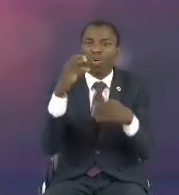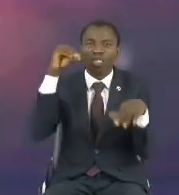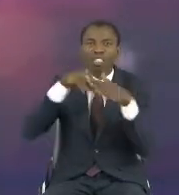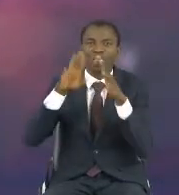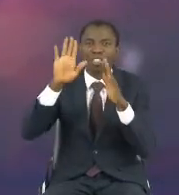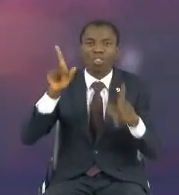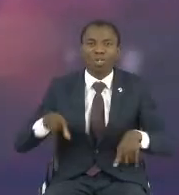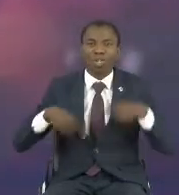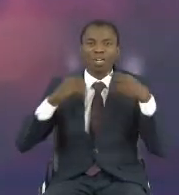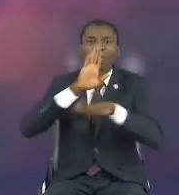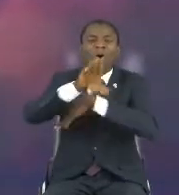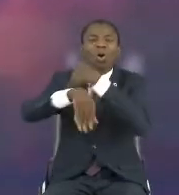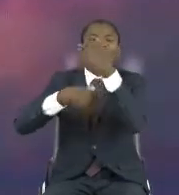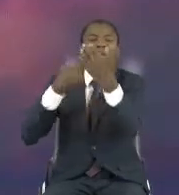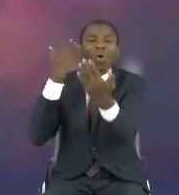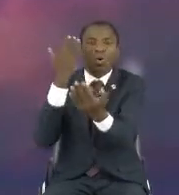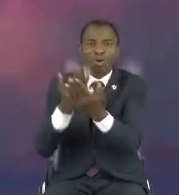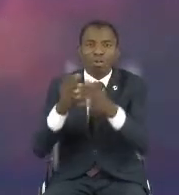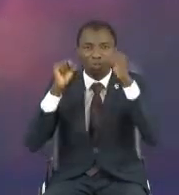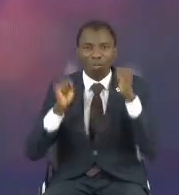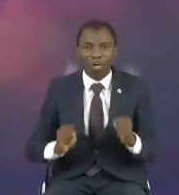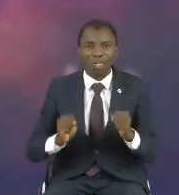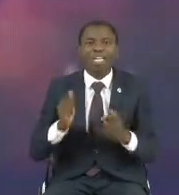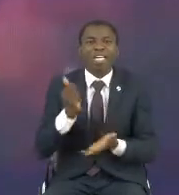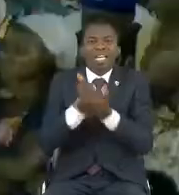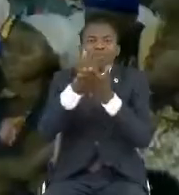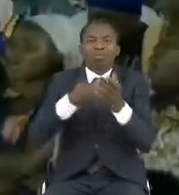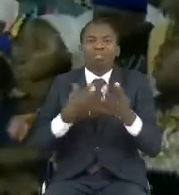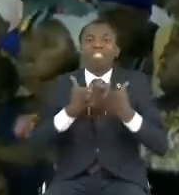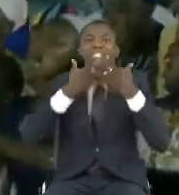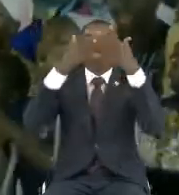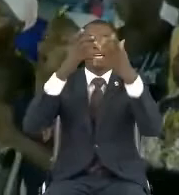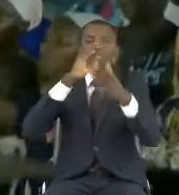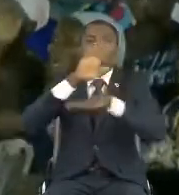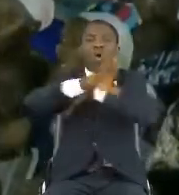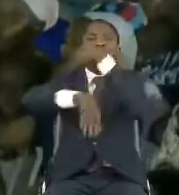all power. Help me shout that, all power.